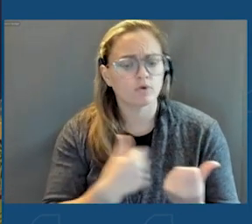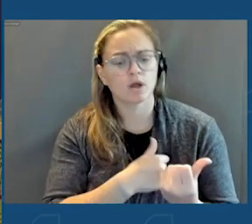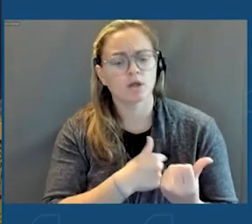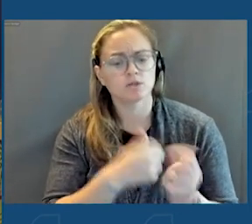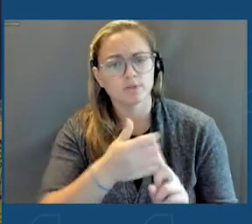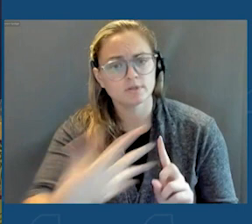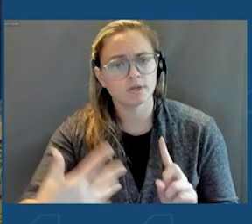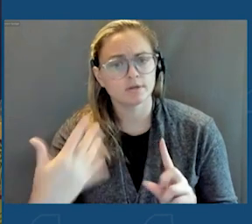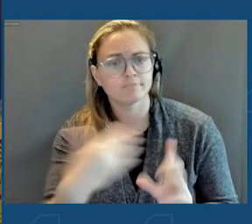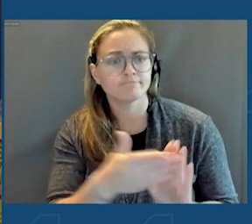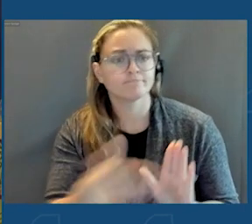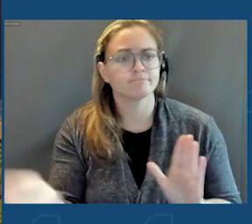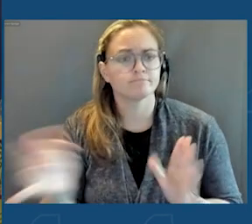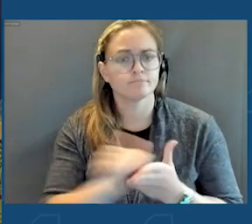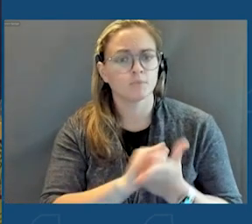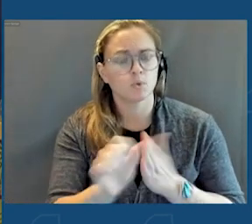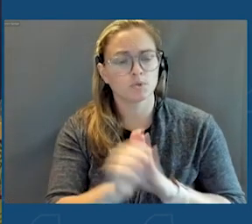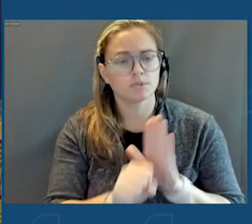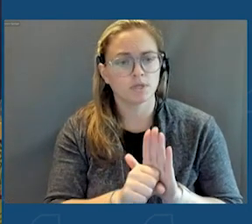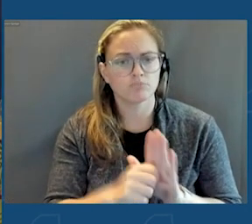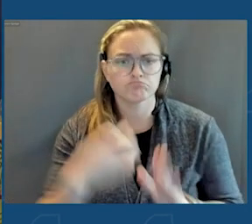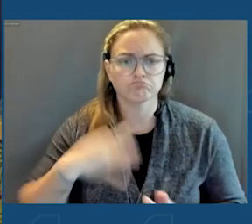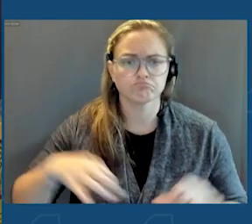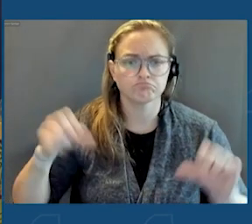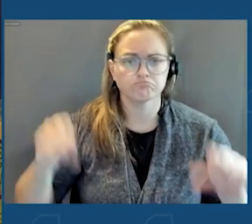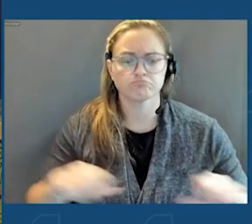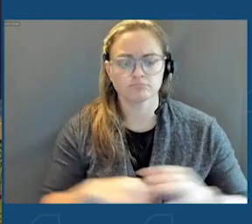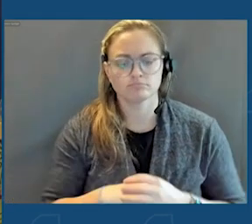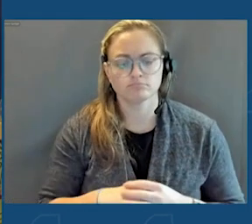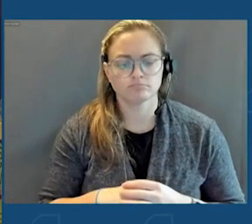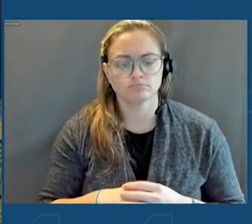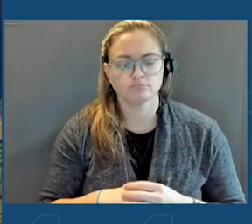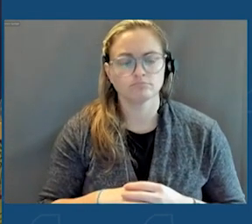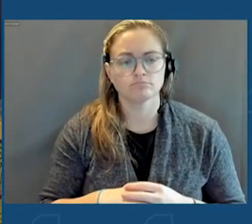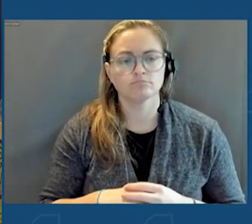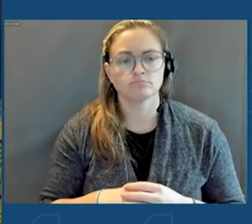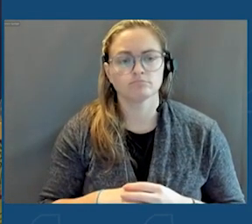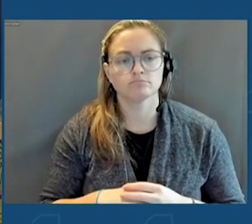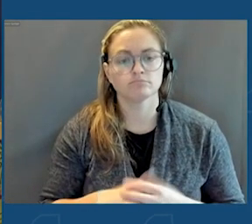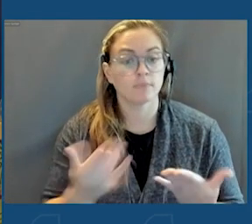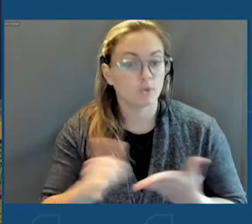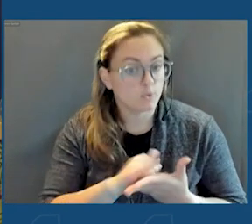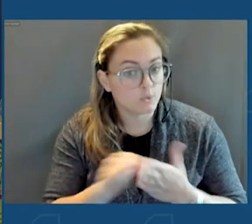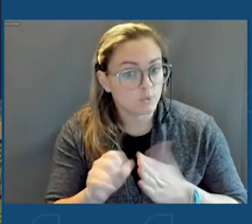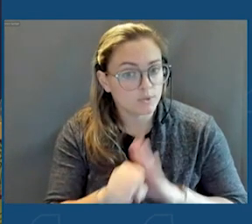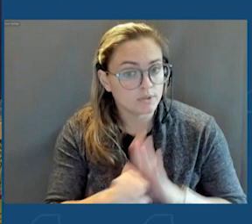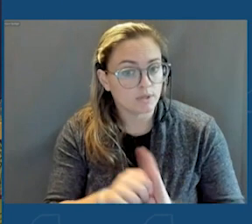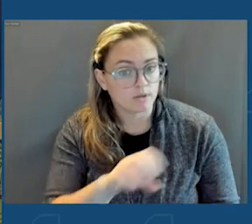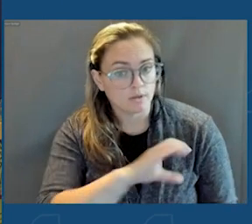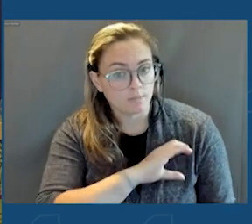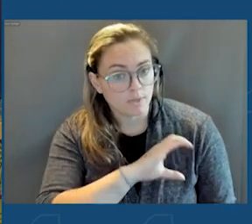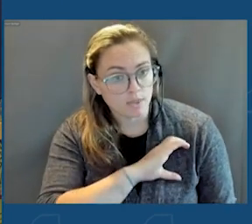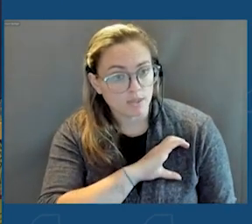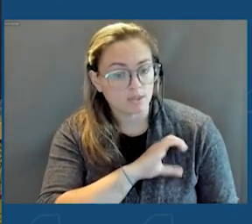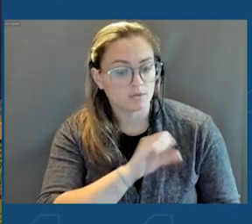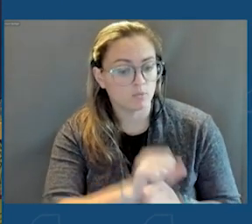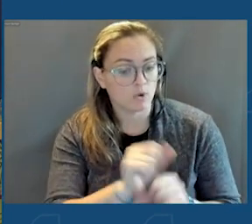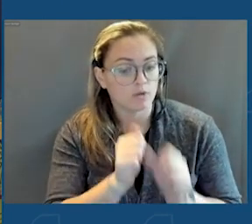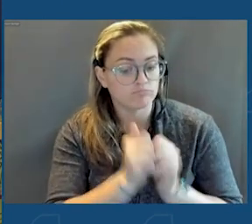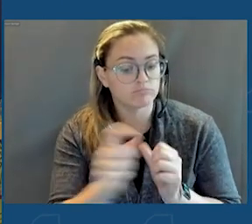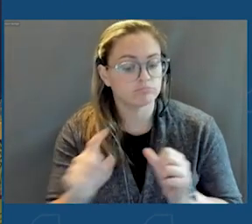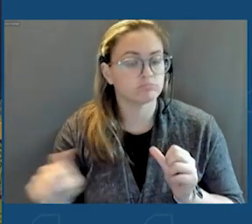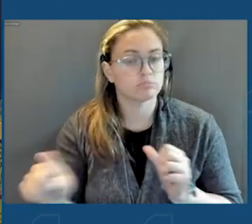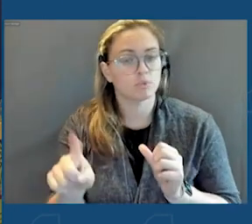state so all the communities can benefit from what we've learned. Here in New York State Police, we've worked closely with them. They've been one of our